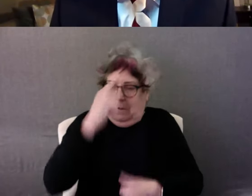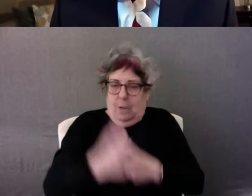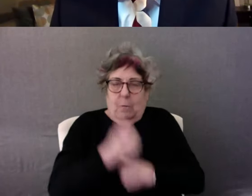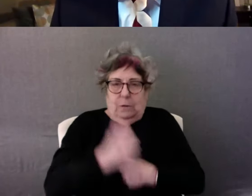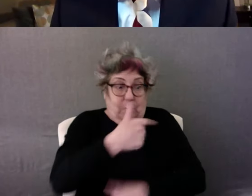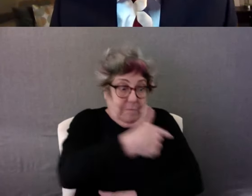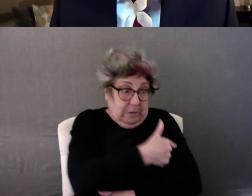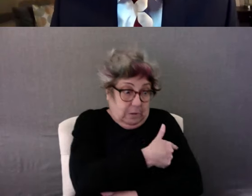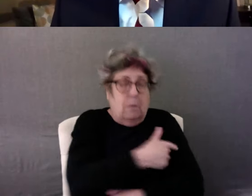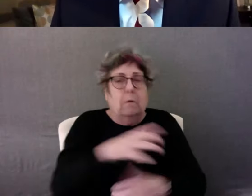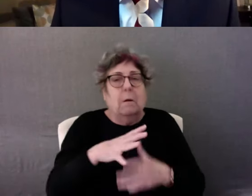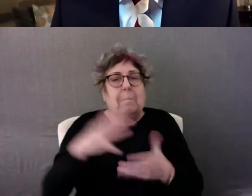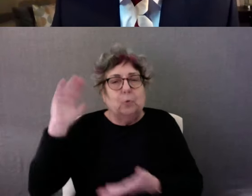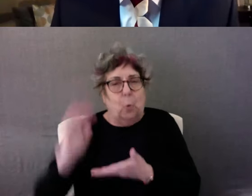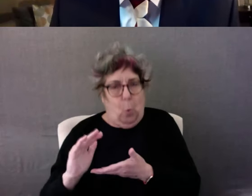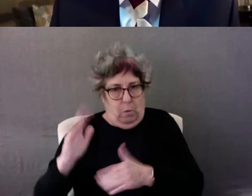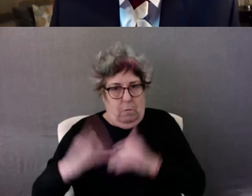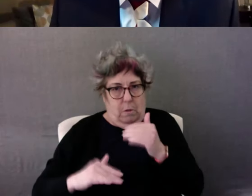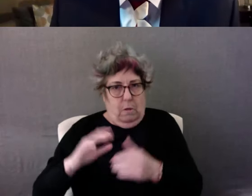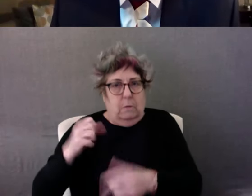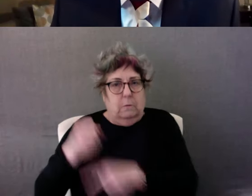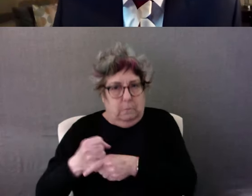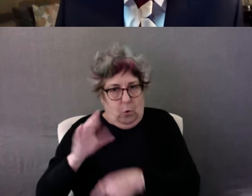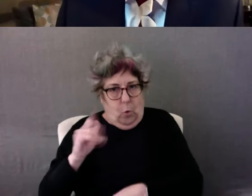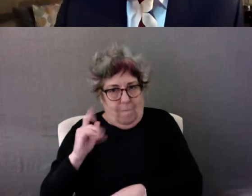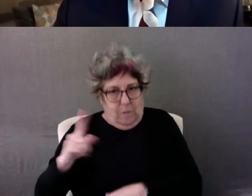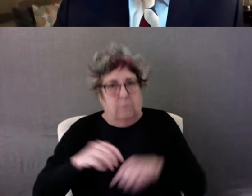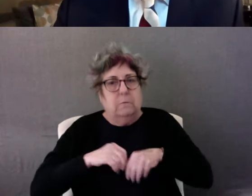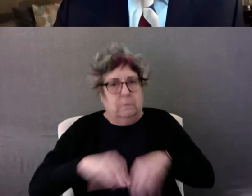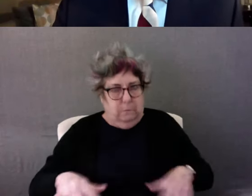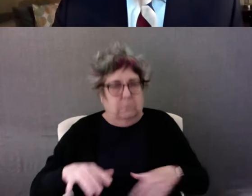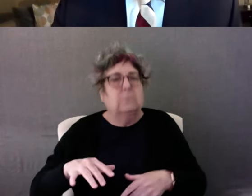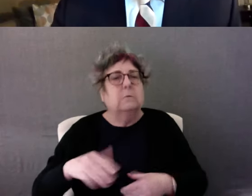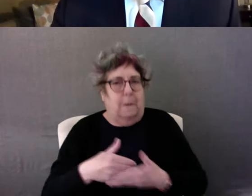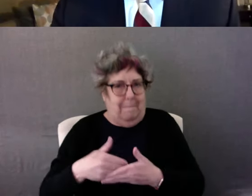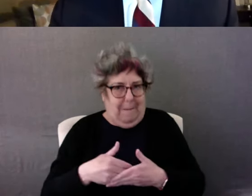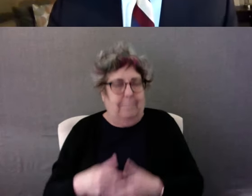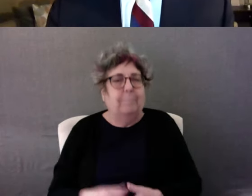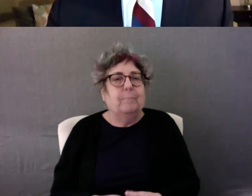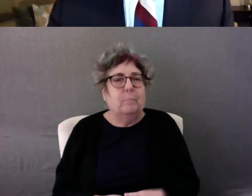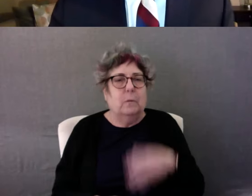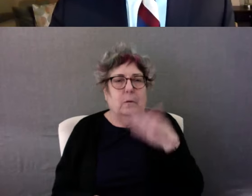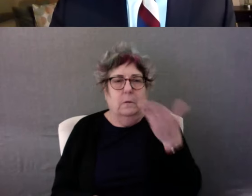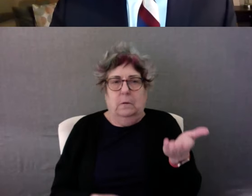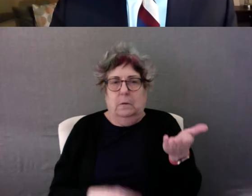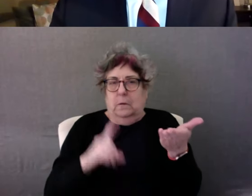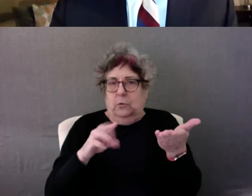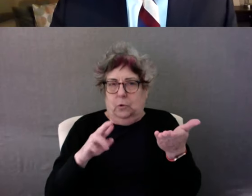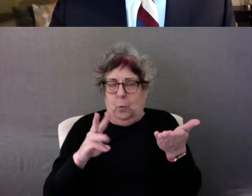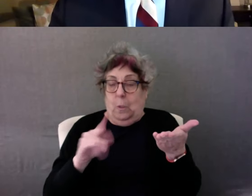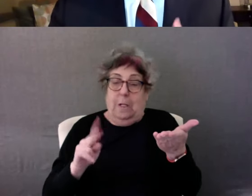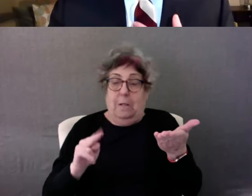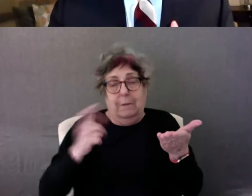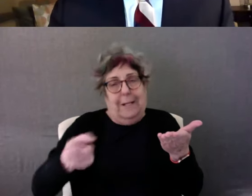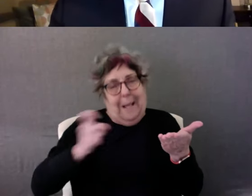ill to her baby. Dr. Sharpless, I know that I've been charged with the timekeeper. I would